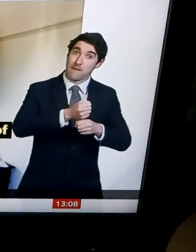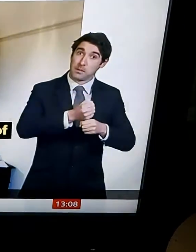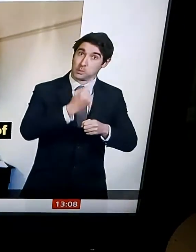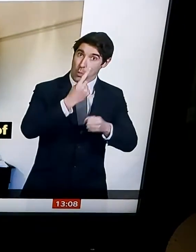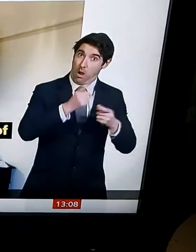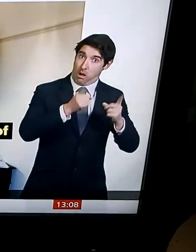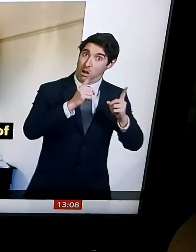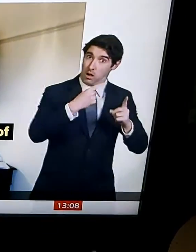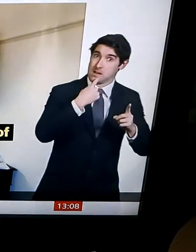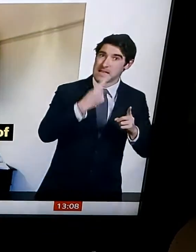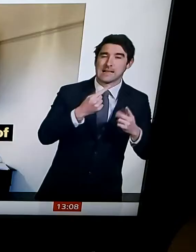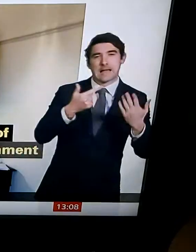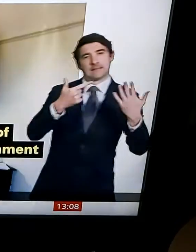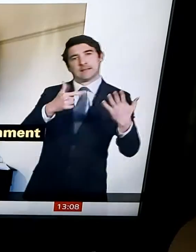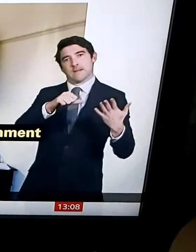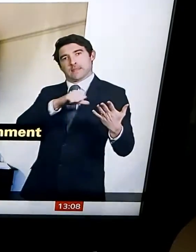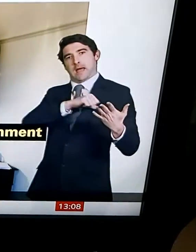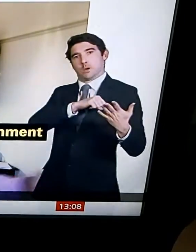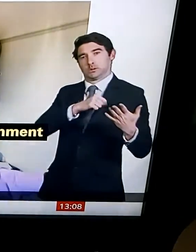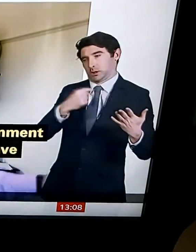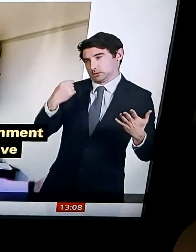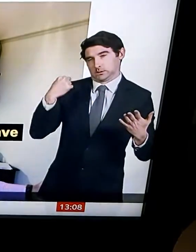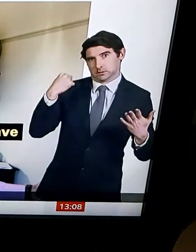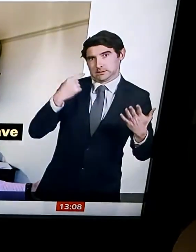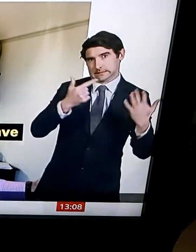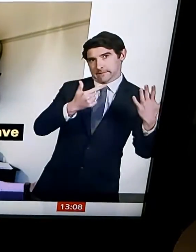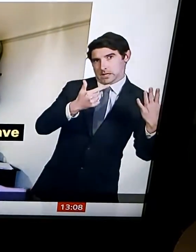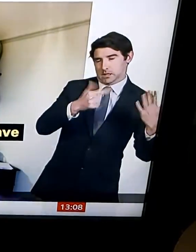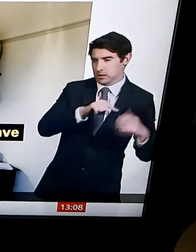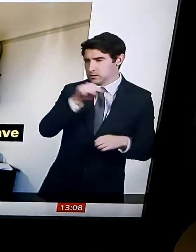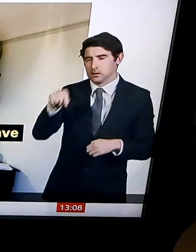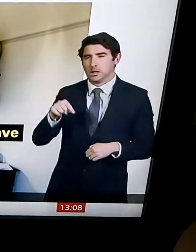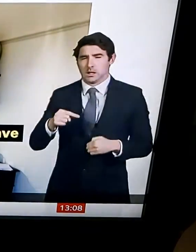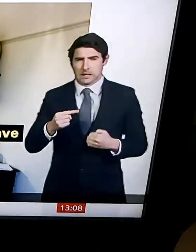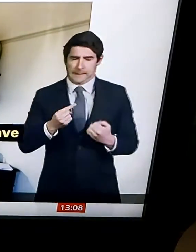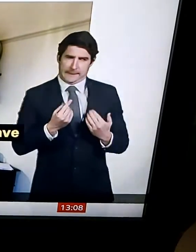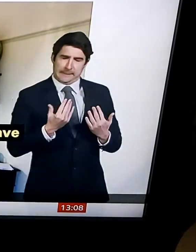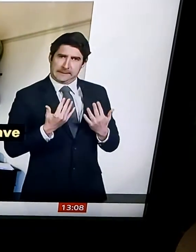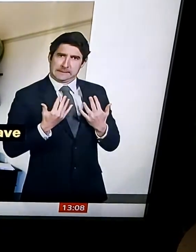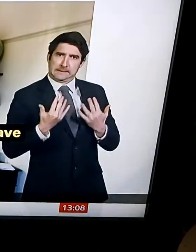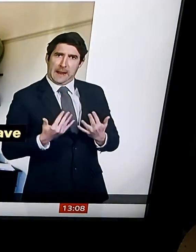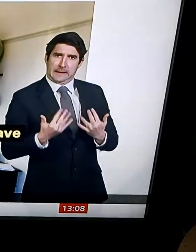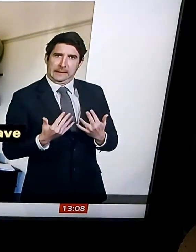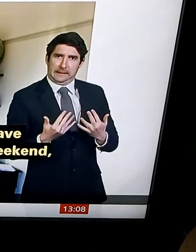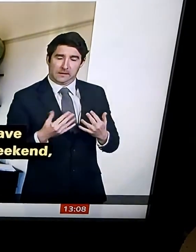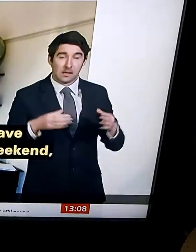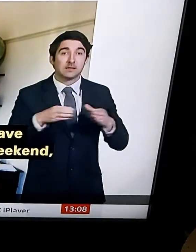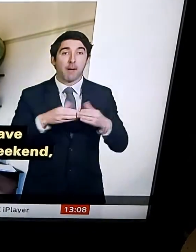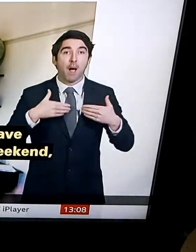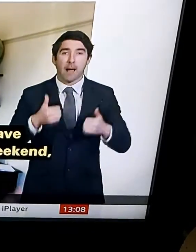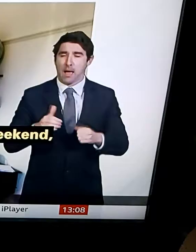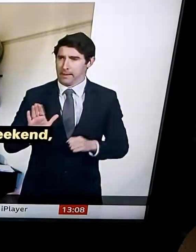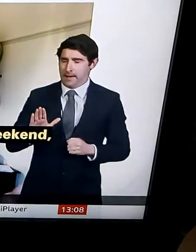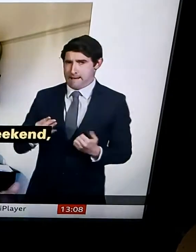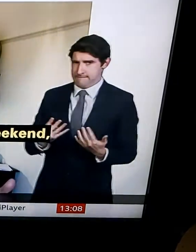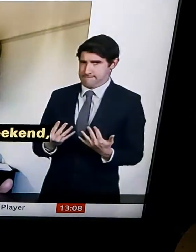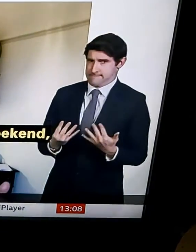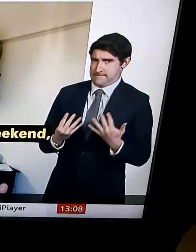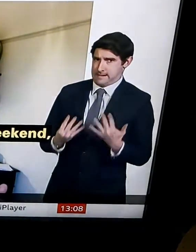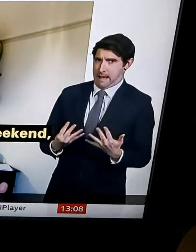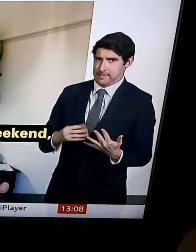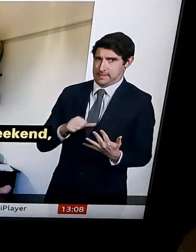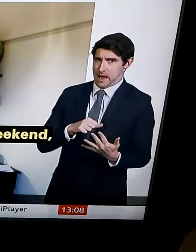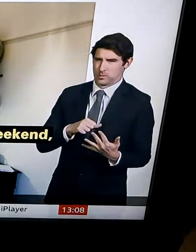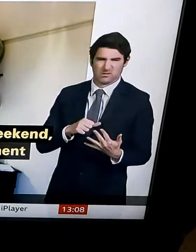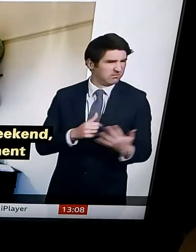7,000 people have been tested on a day at the weekend, others saying 10,000, the department saying 9,000. The reason is